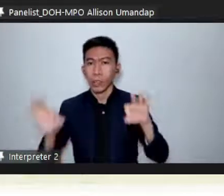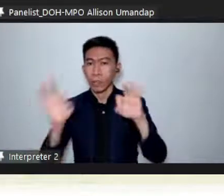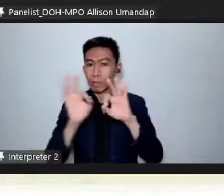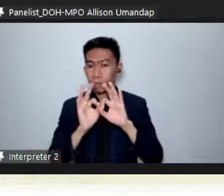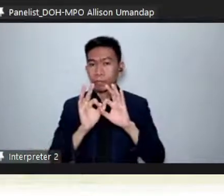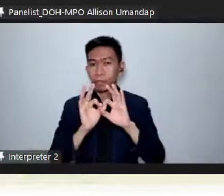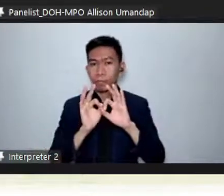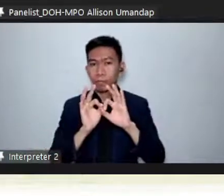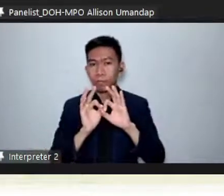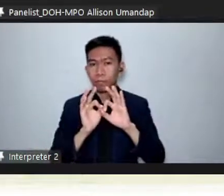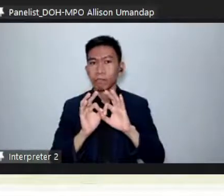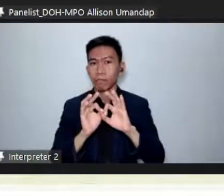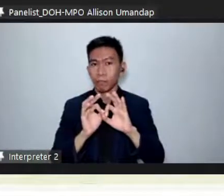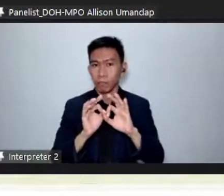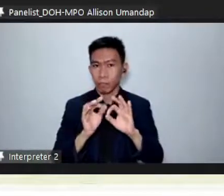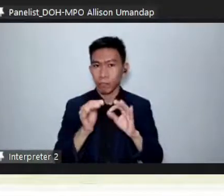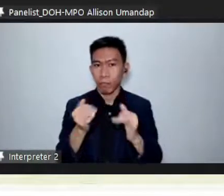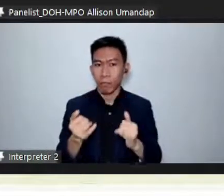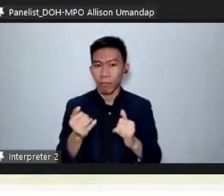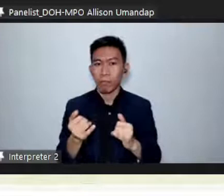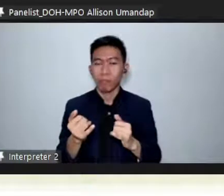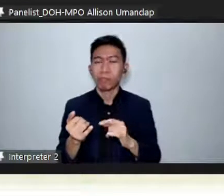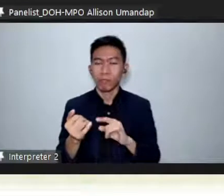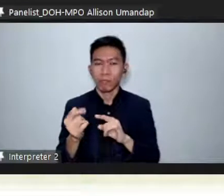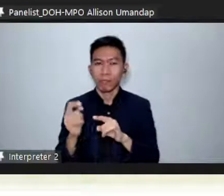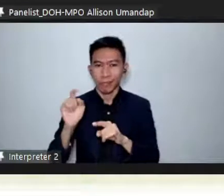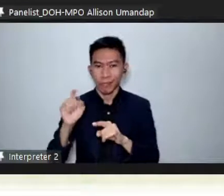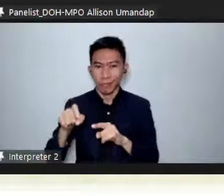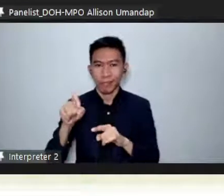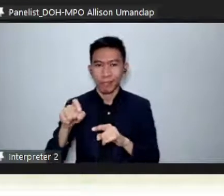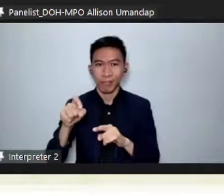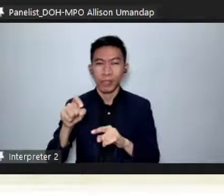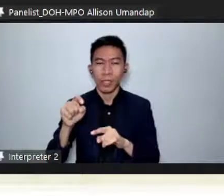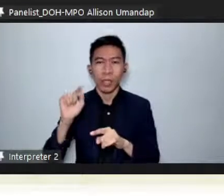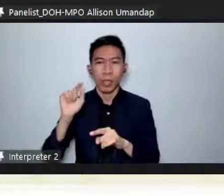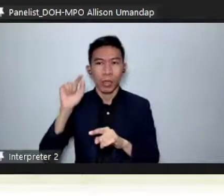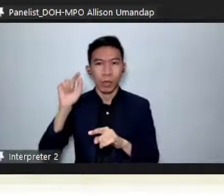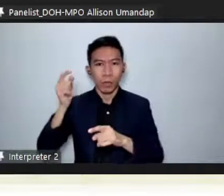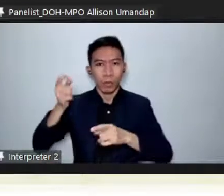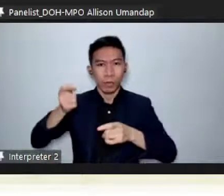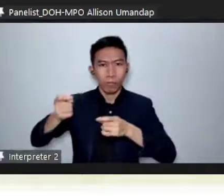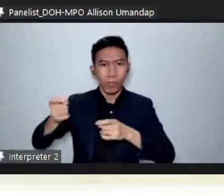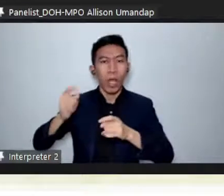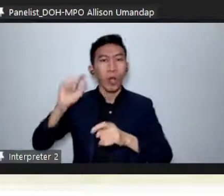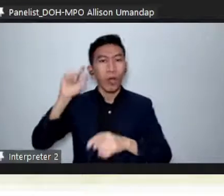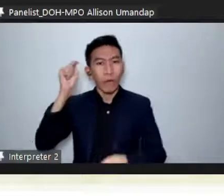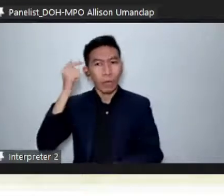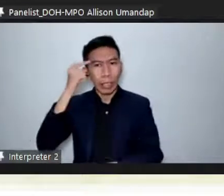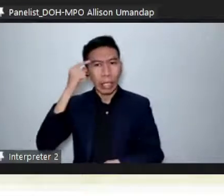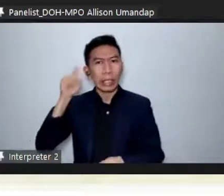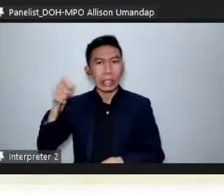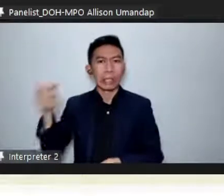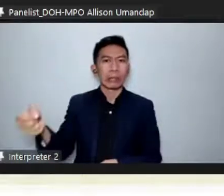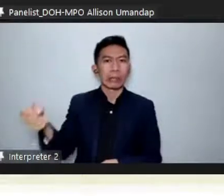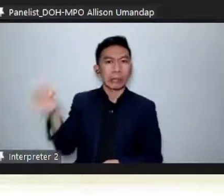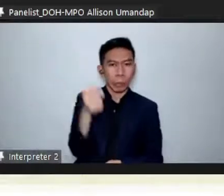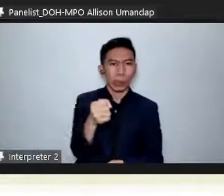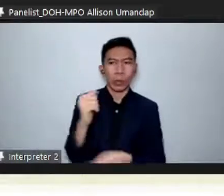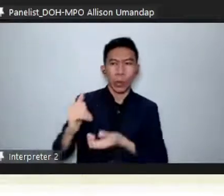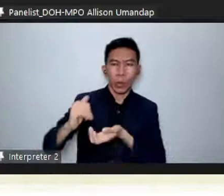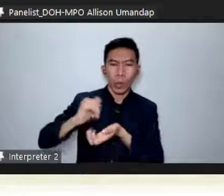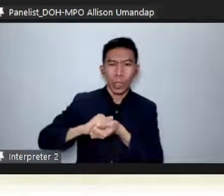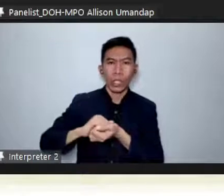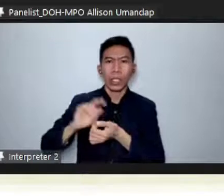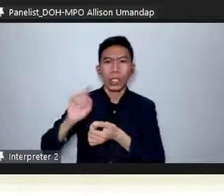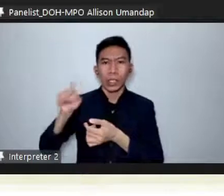necessarily and urgently so too must government. Government has to transcend